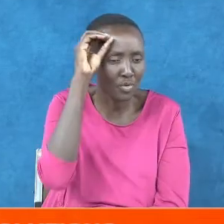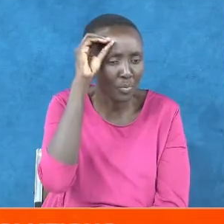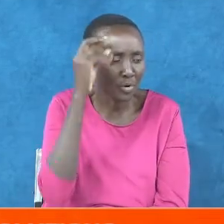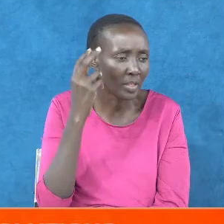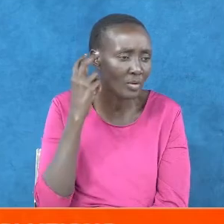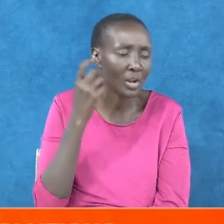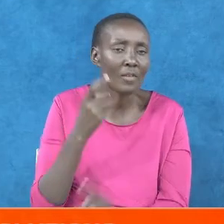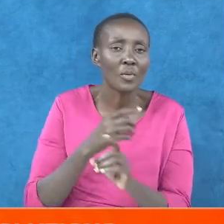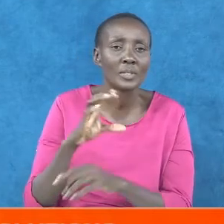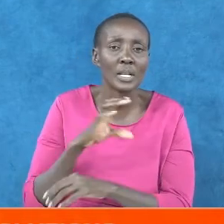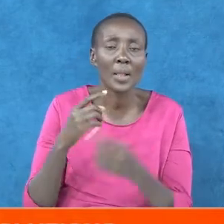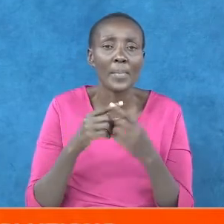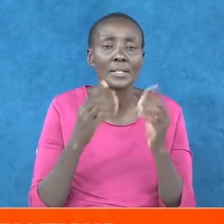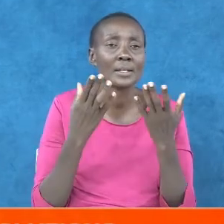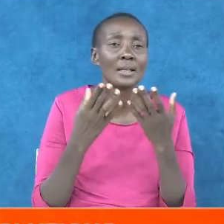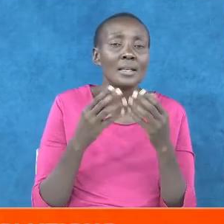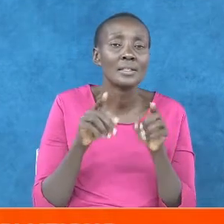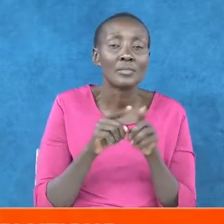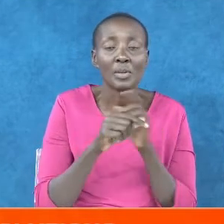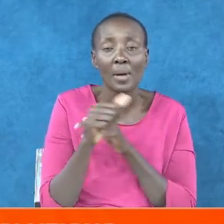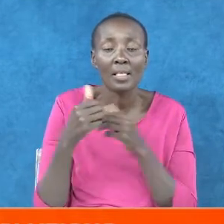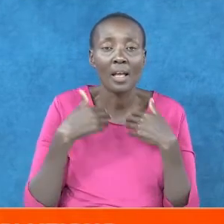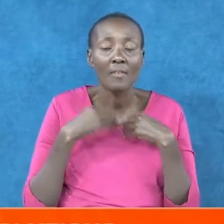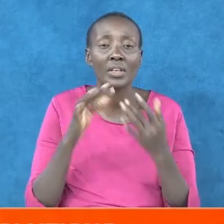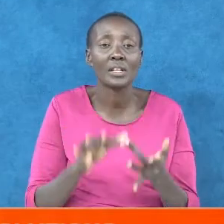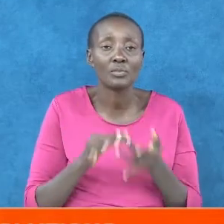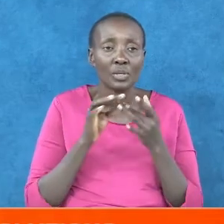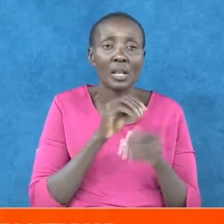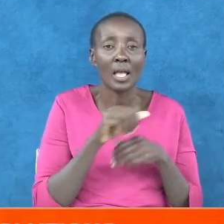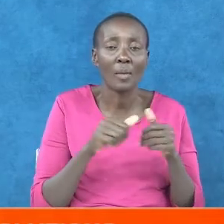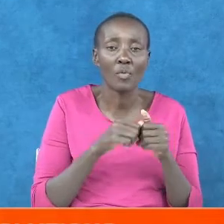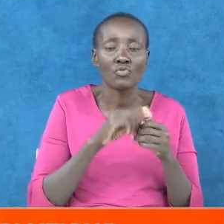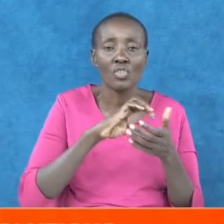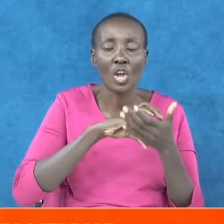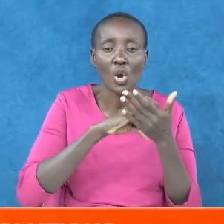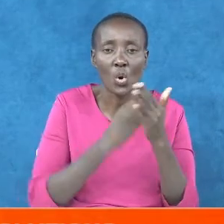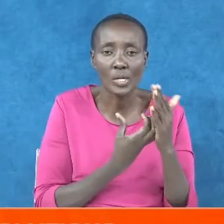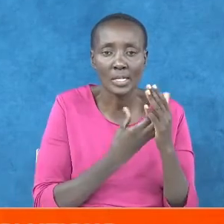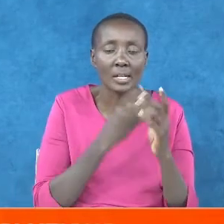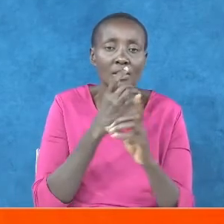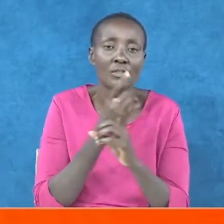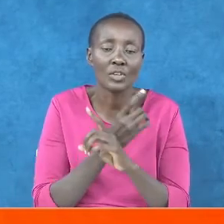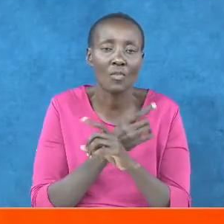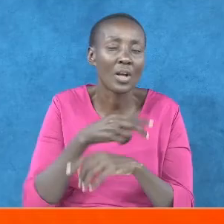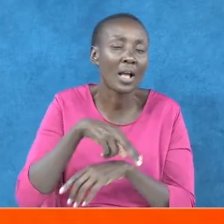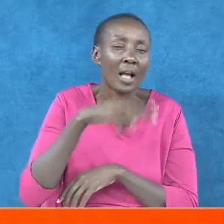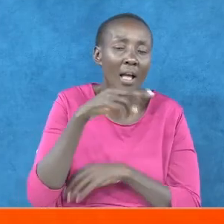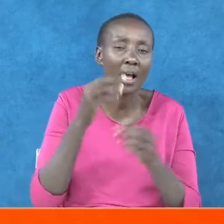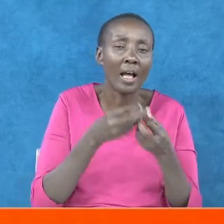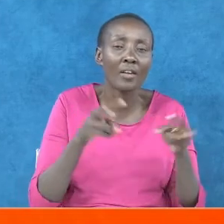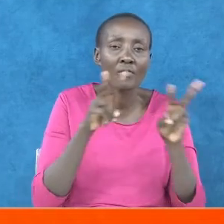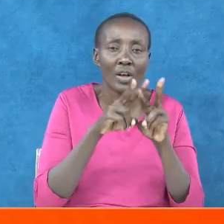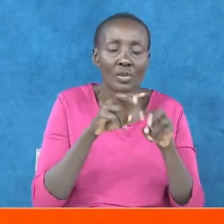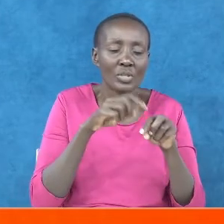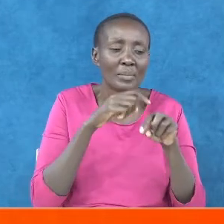from citizenry, but there are more sophisticated forms of disputes, especially where it comes to contracts of very, very high value that span a